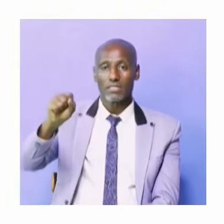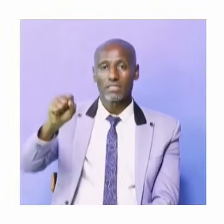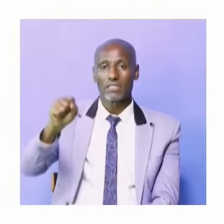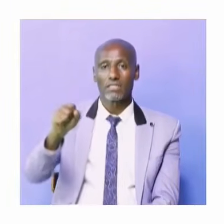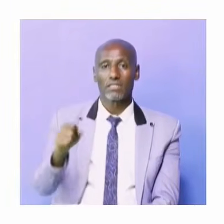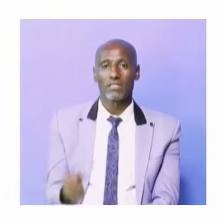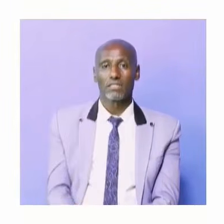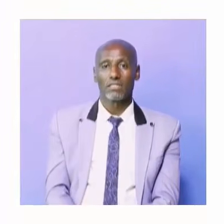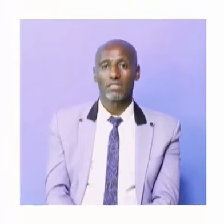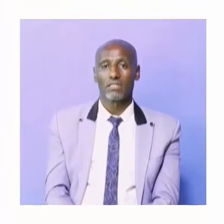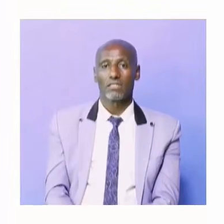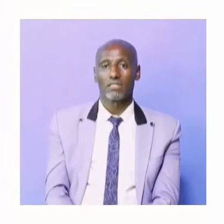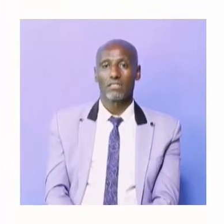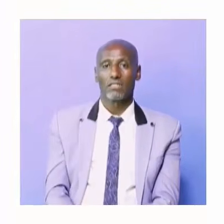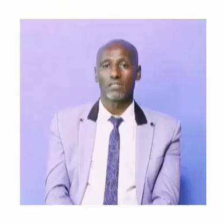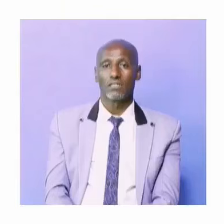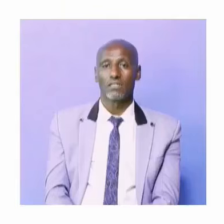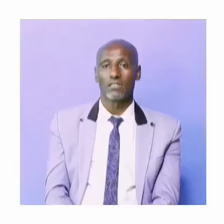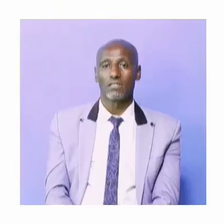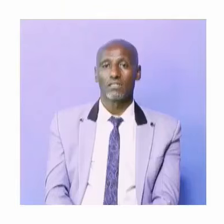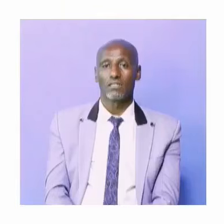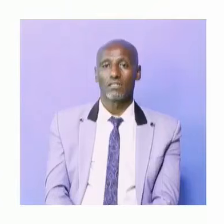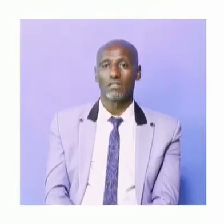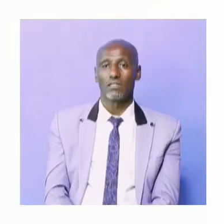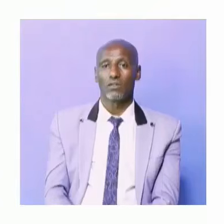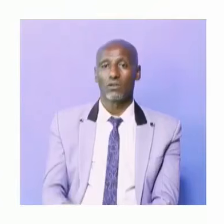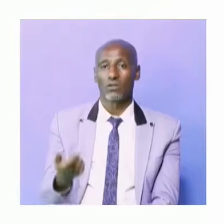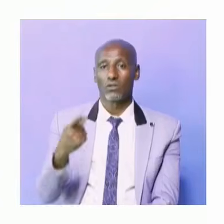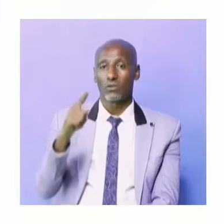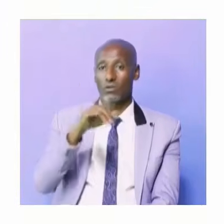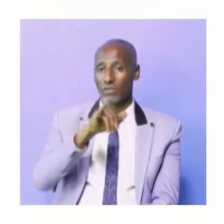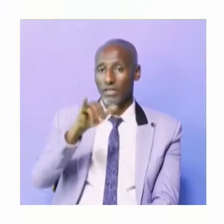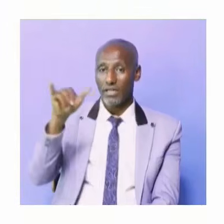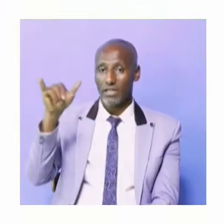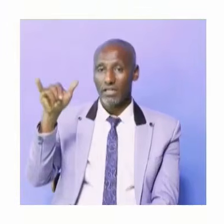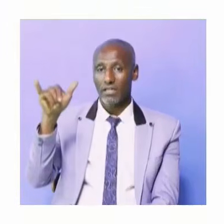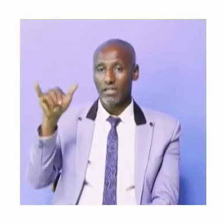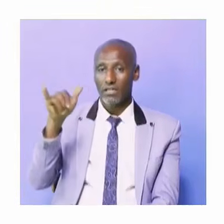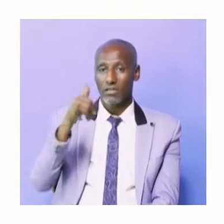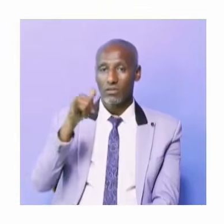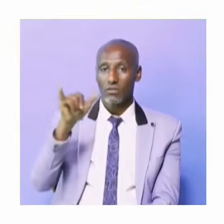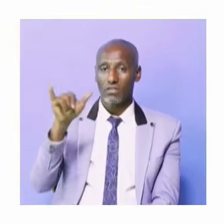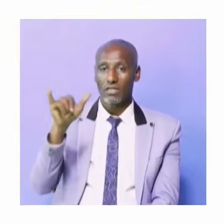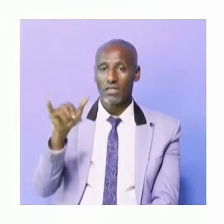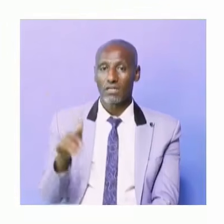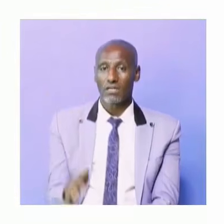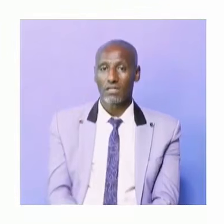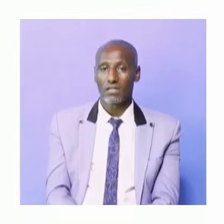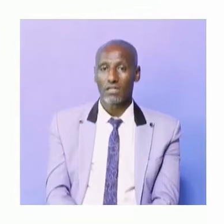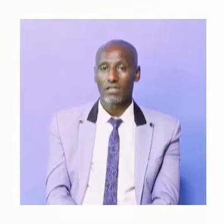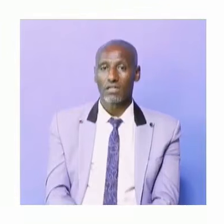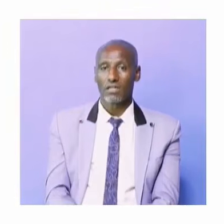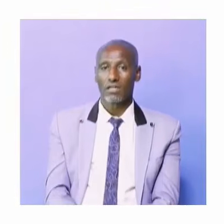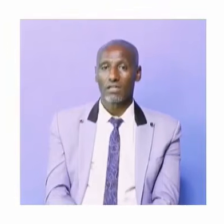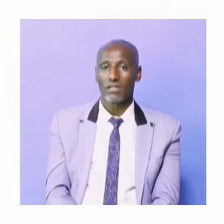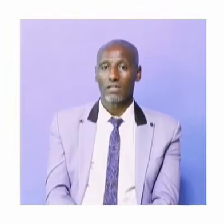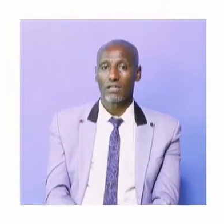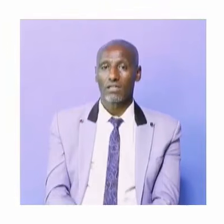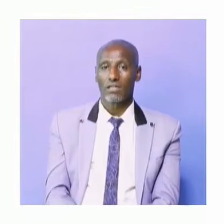or you can say what? Do they, right? Because once we know it is the boys, do they